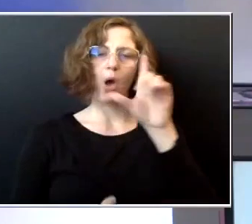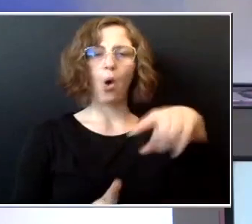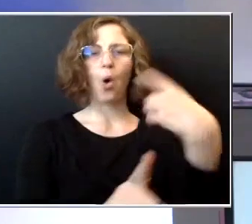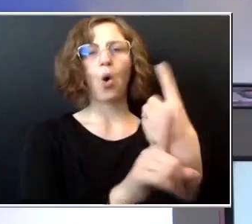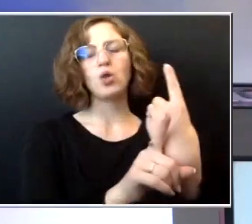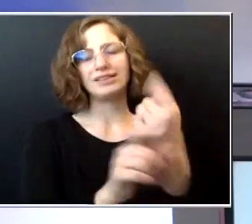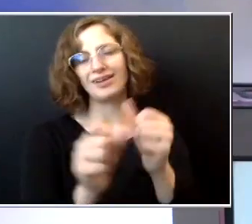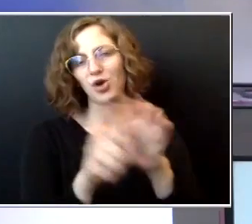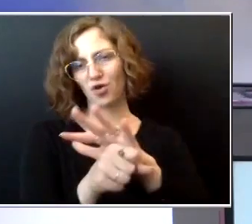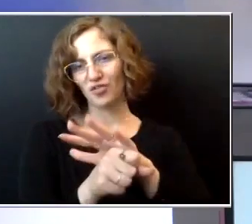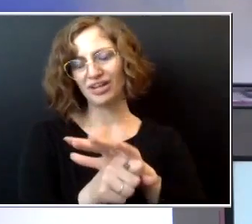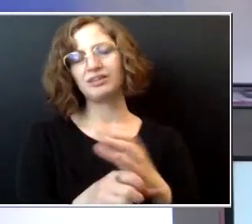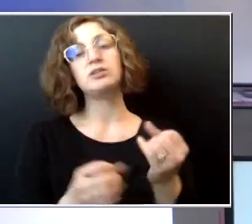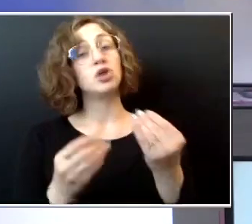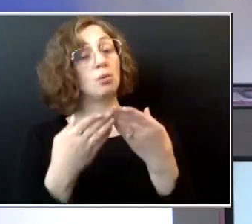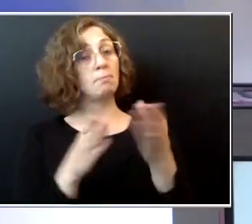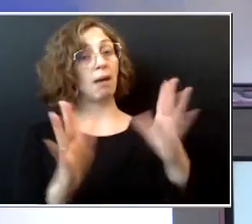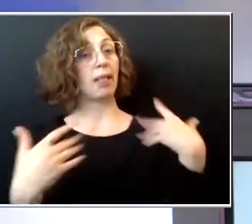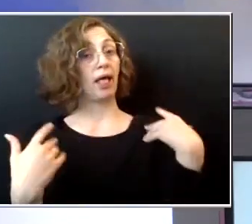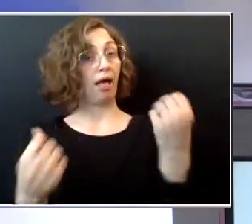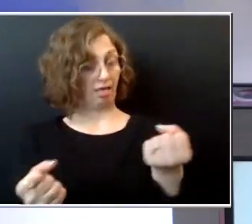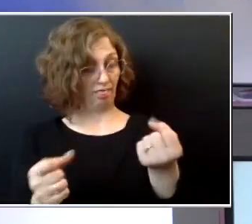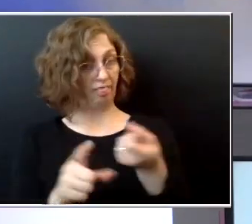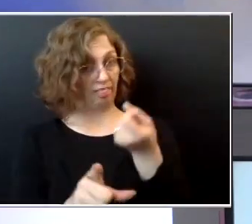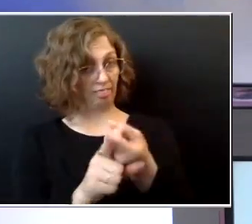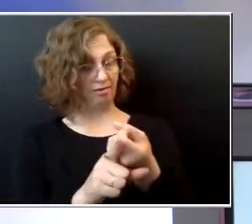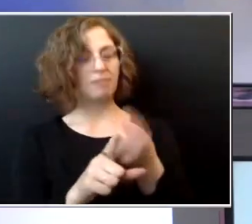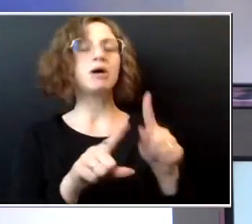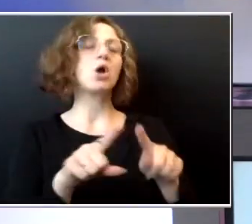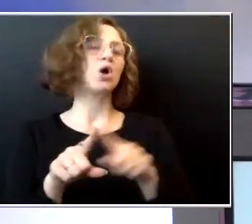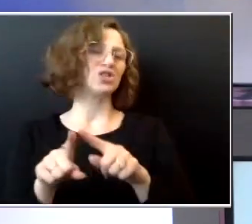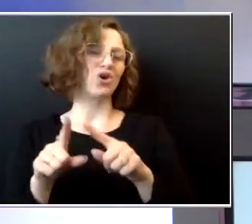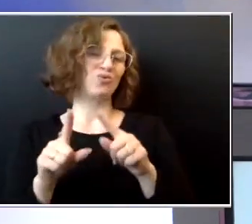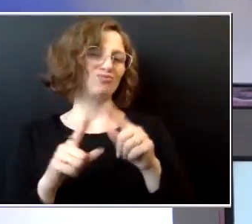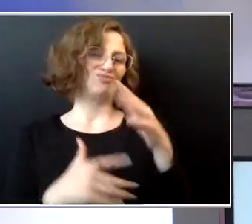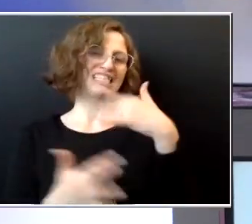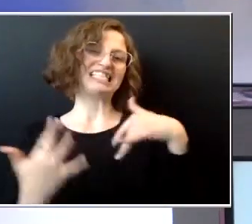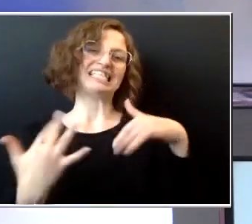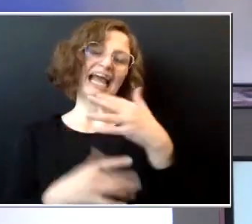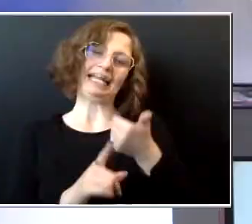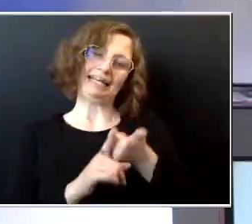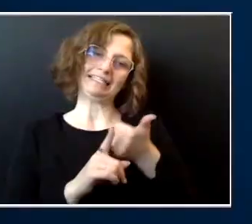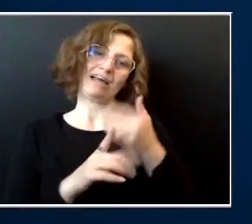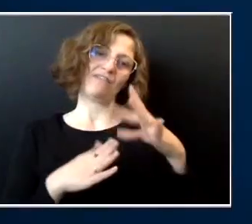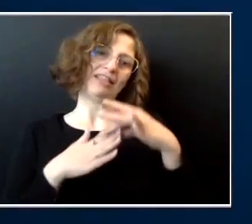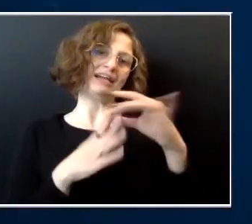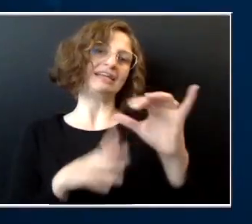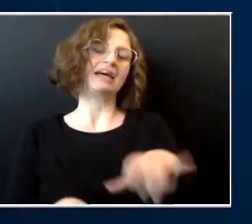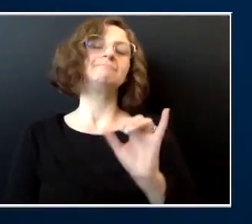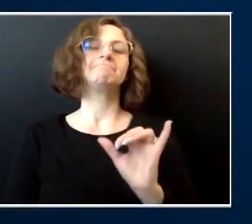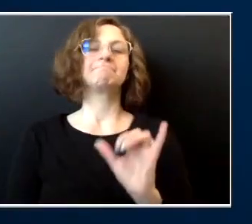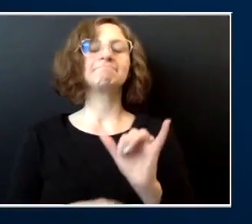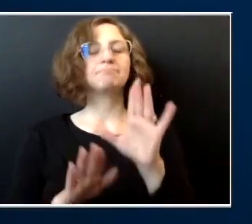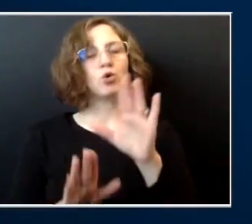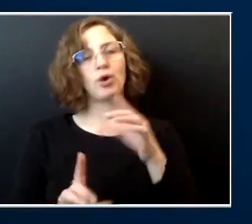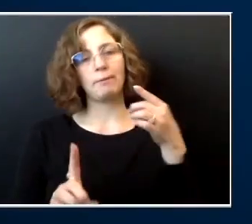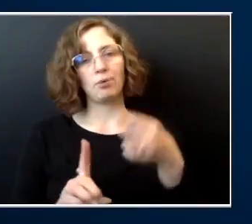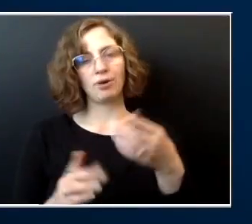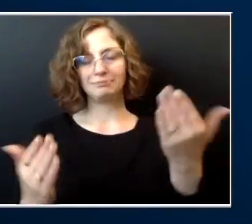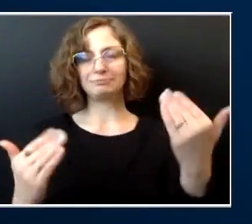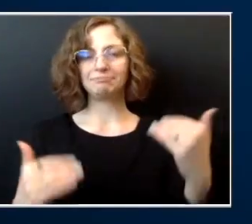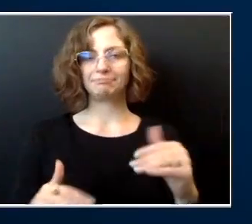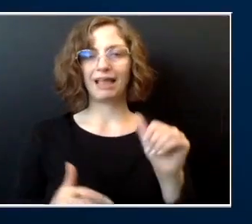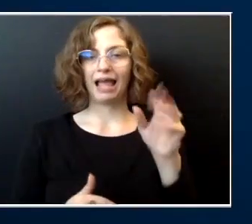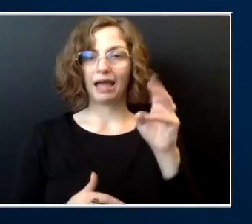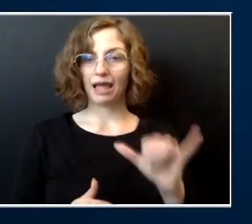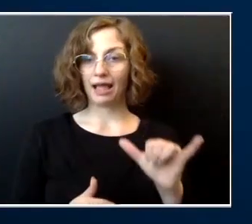public health measures, but also just society in general led to some of that. That's a great point. Jill. Amy, who watches the show and